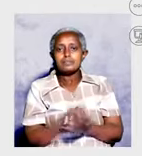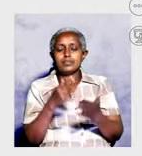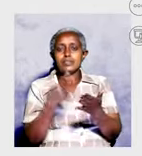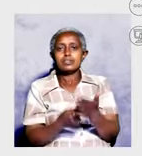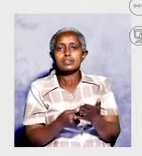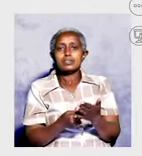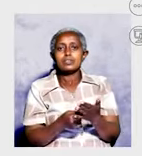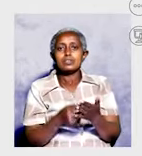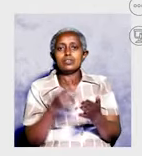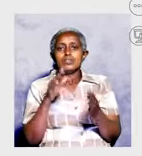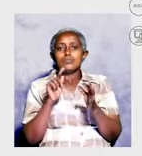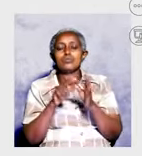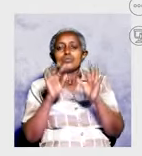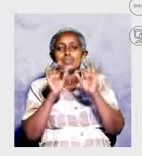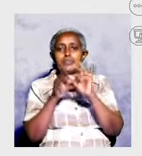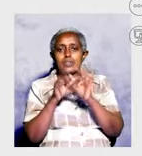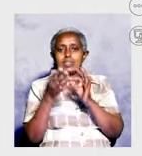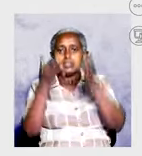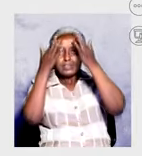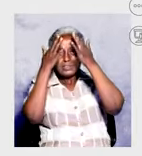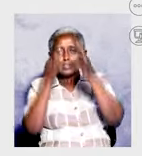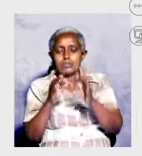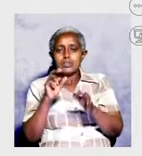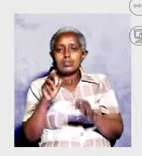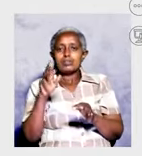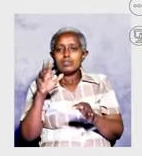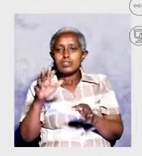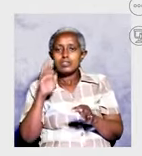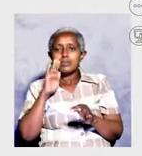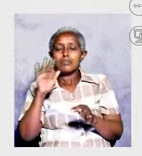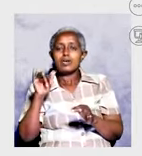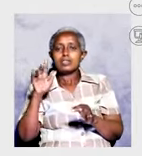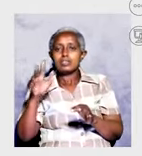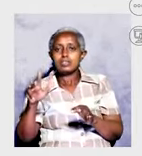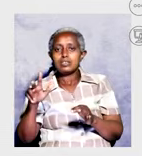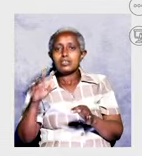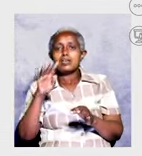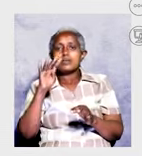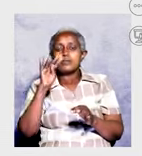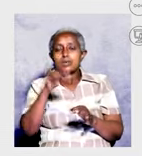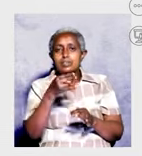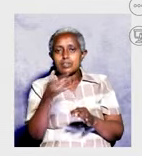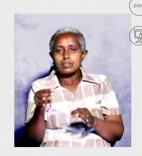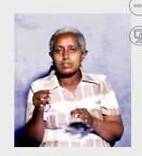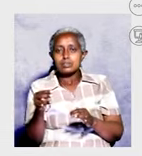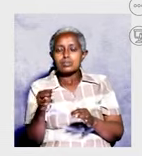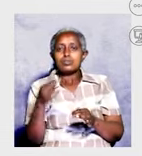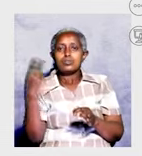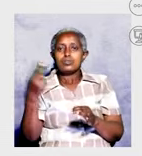Here, to define the determinants of 3 by 3 matrix, it is